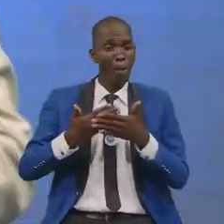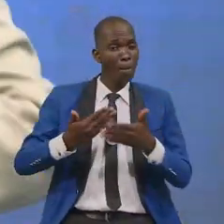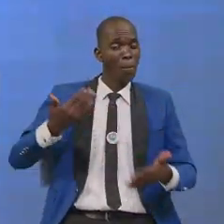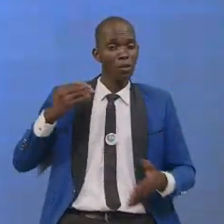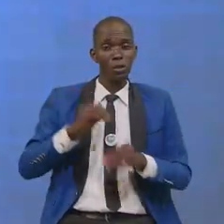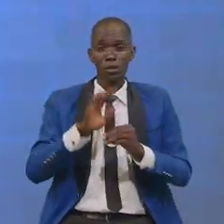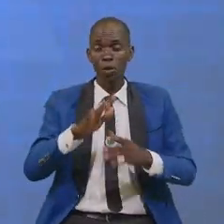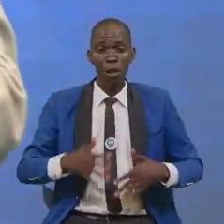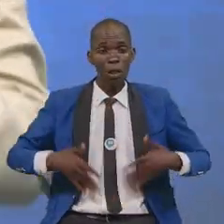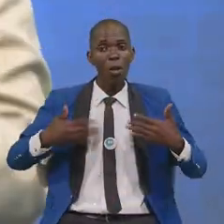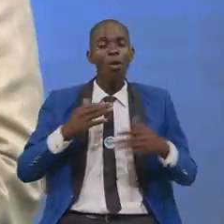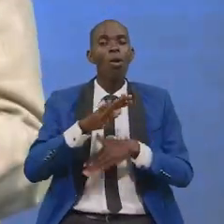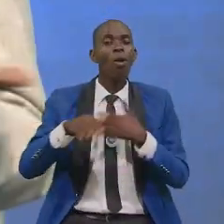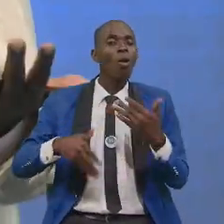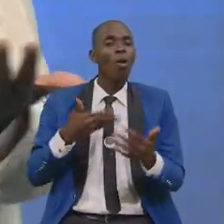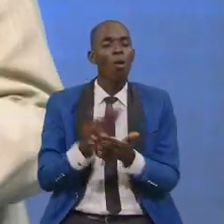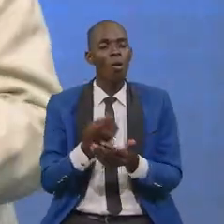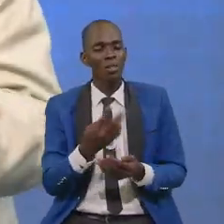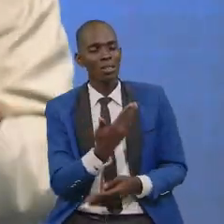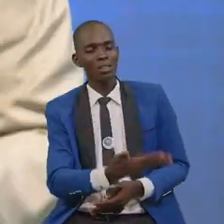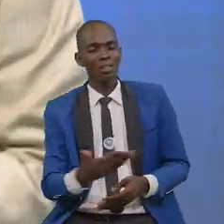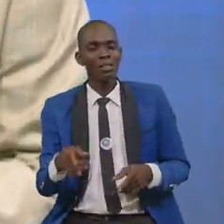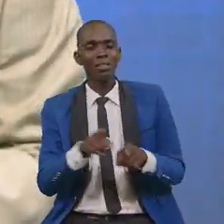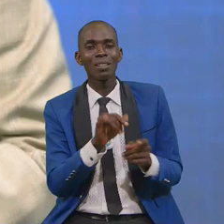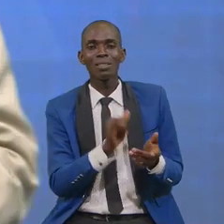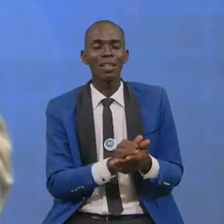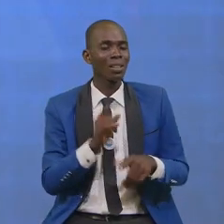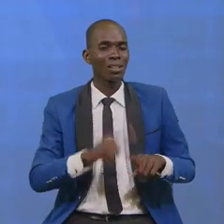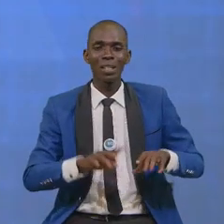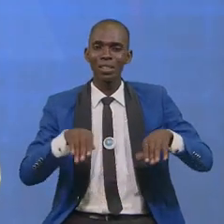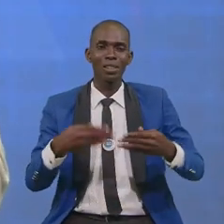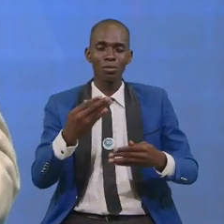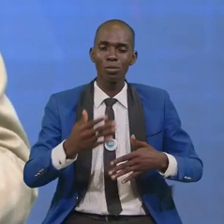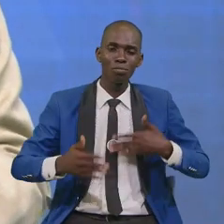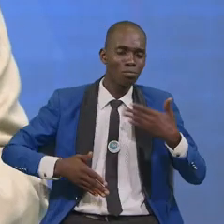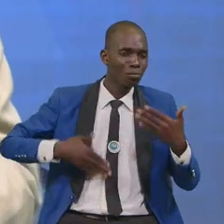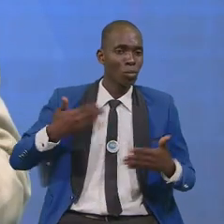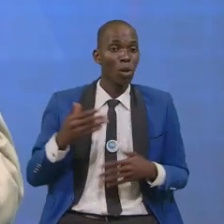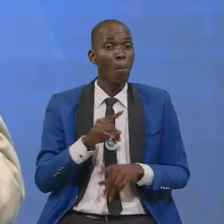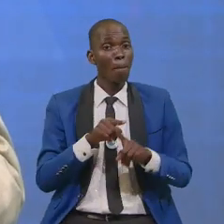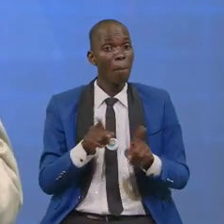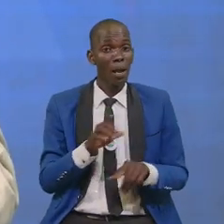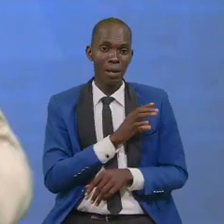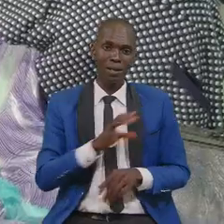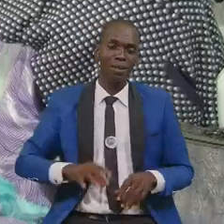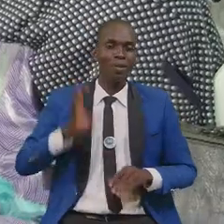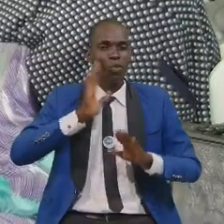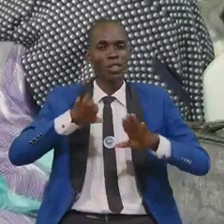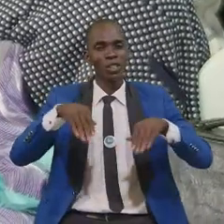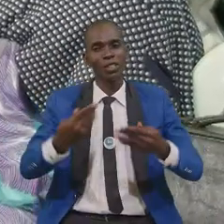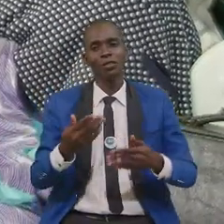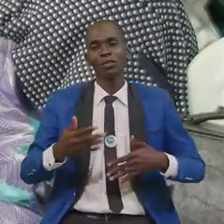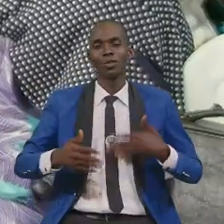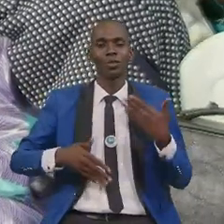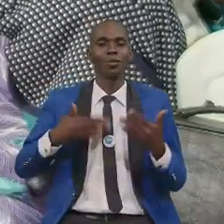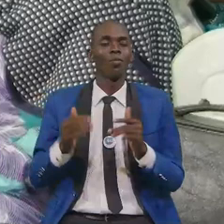life. All those things cannot, you know, give you joy or happiness. Christ will give you greater